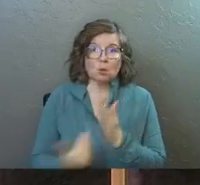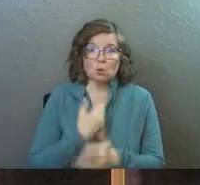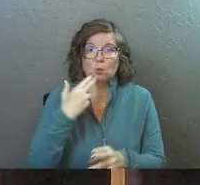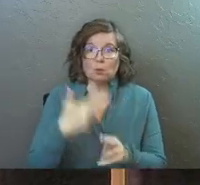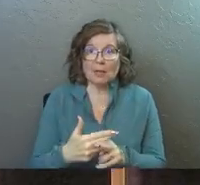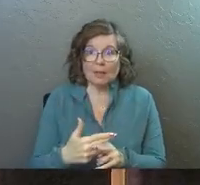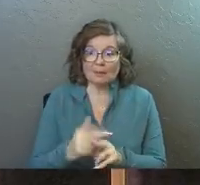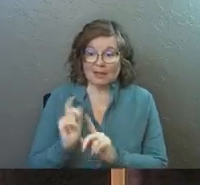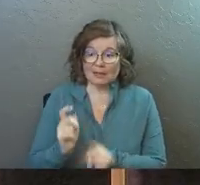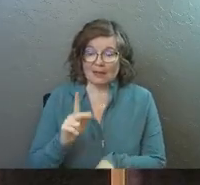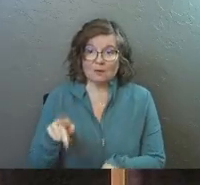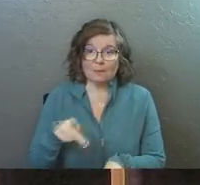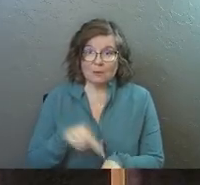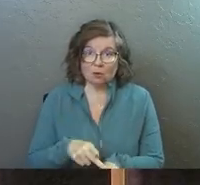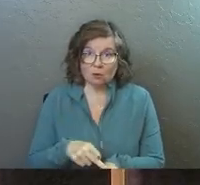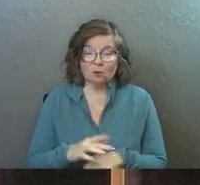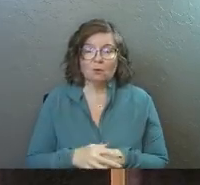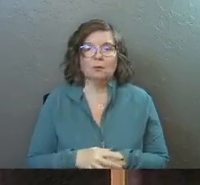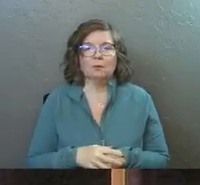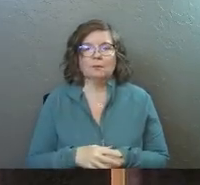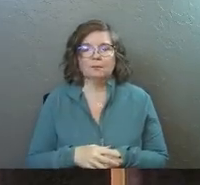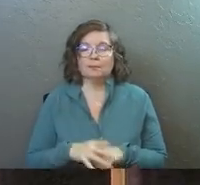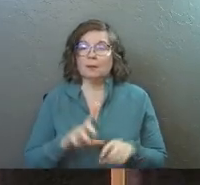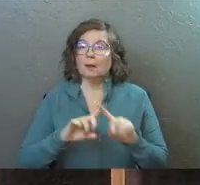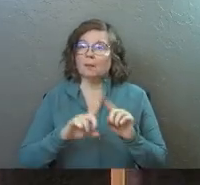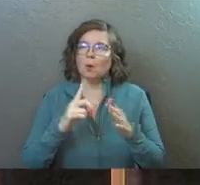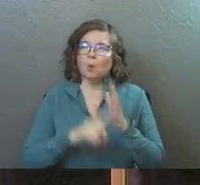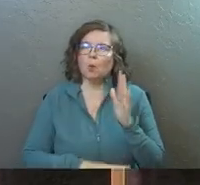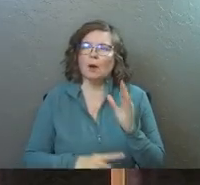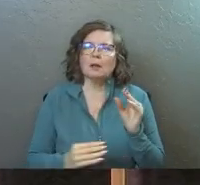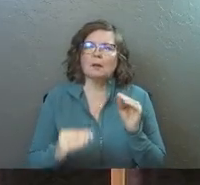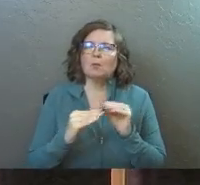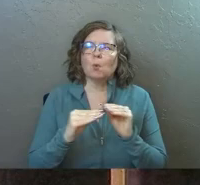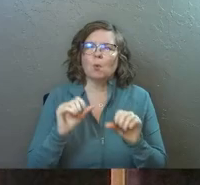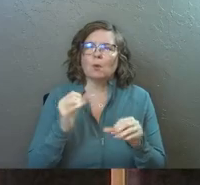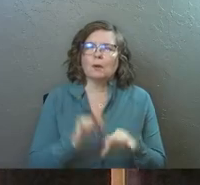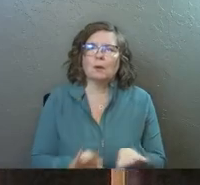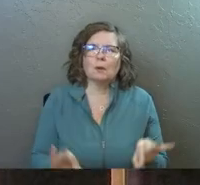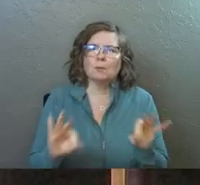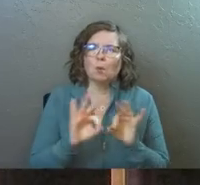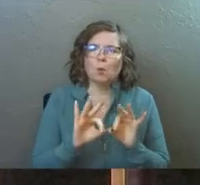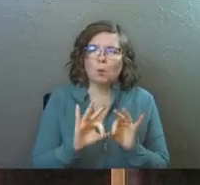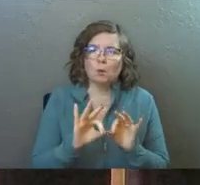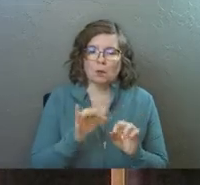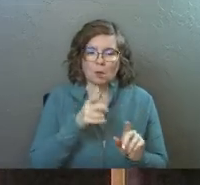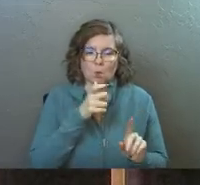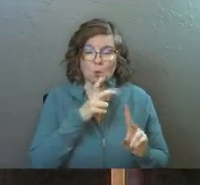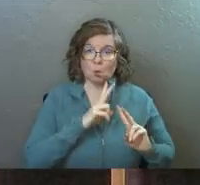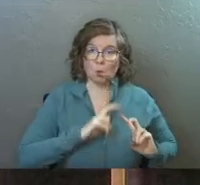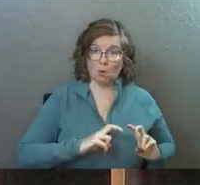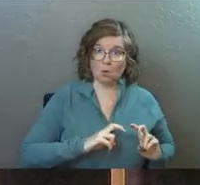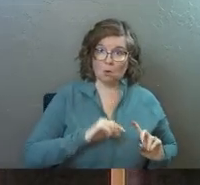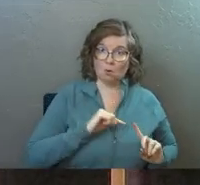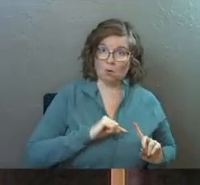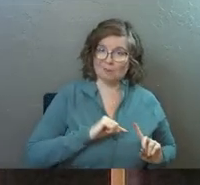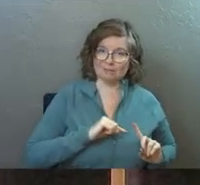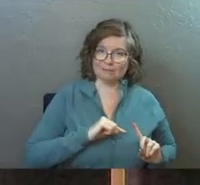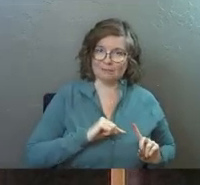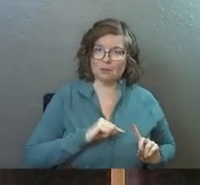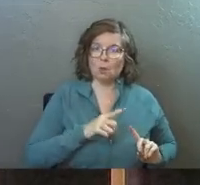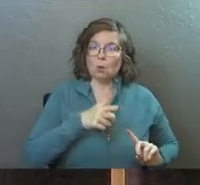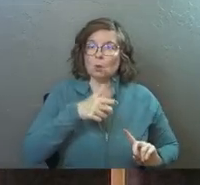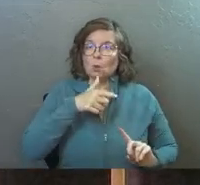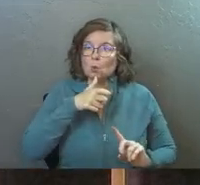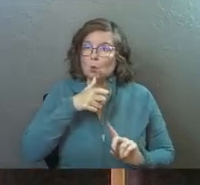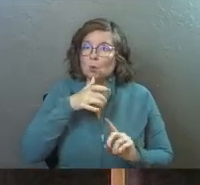name like he gave to Peter. But what is more important than who you are is whose